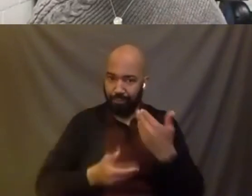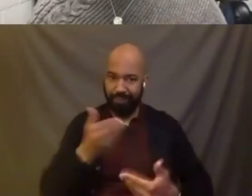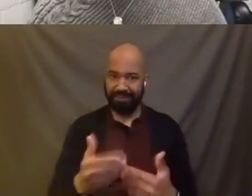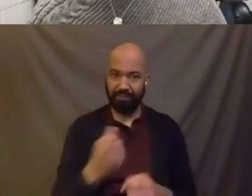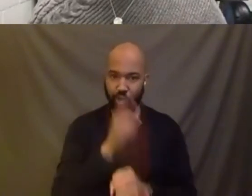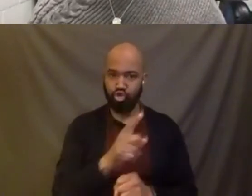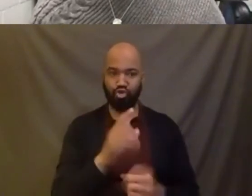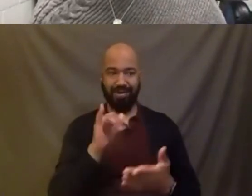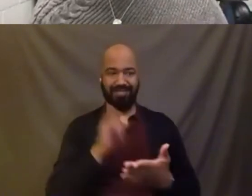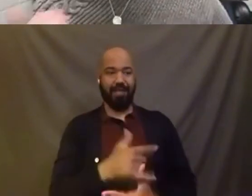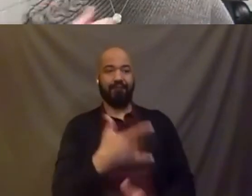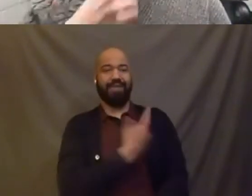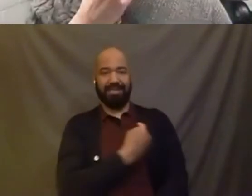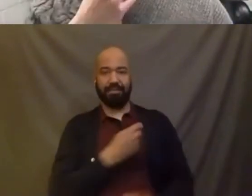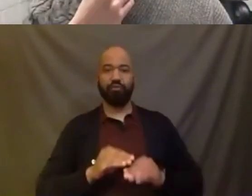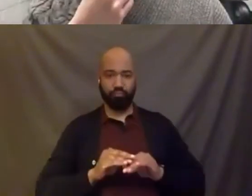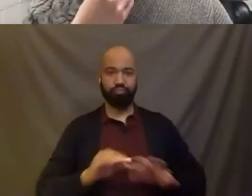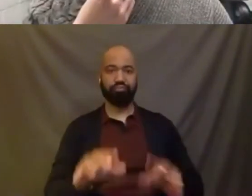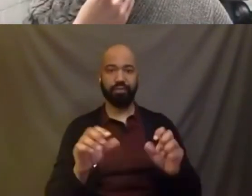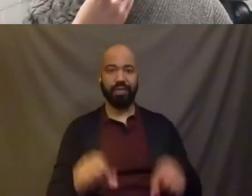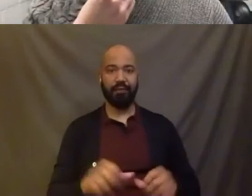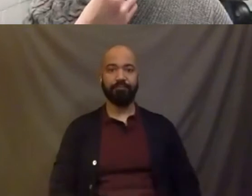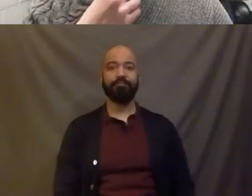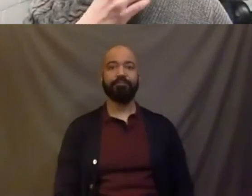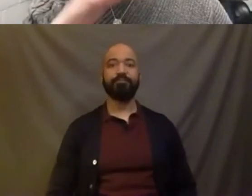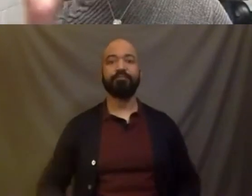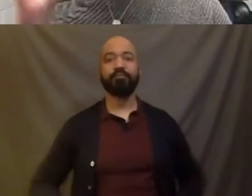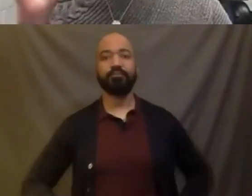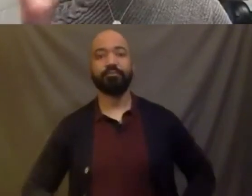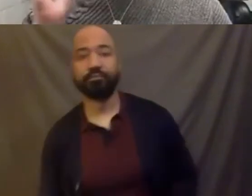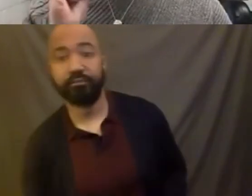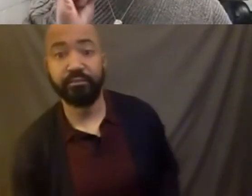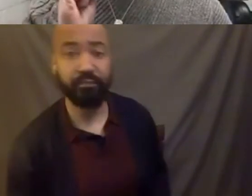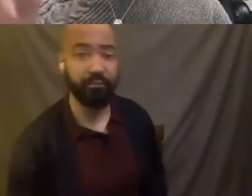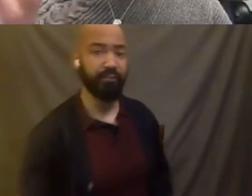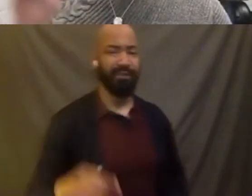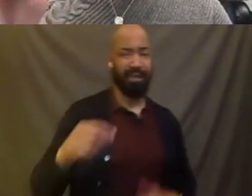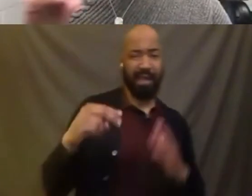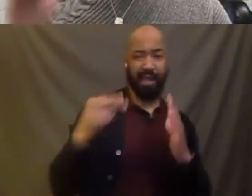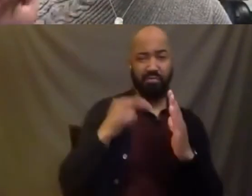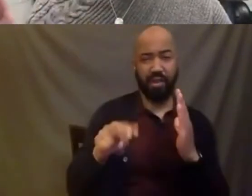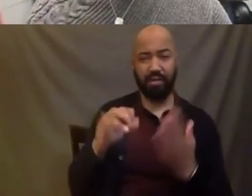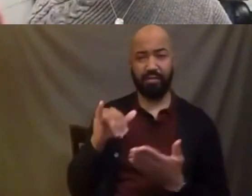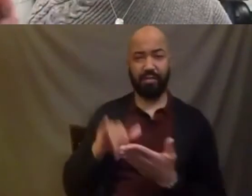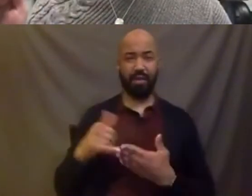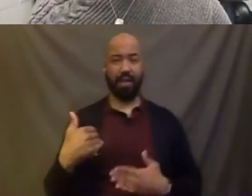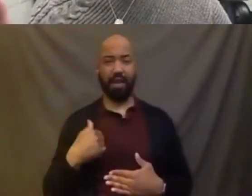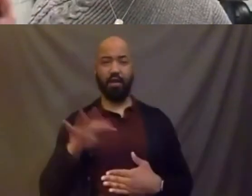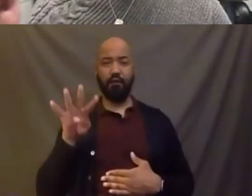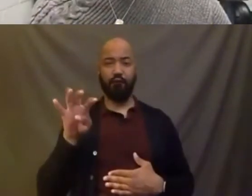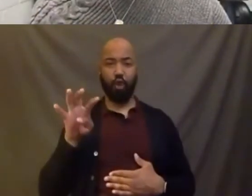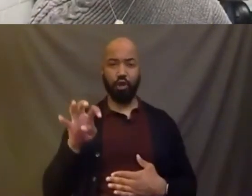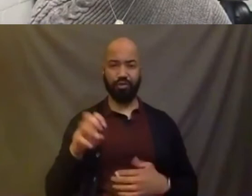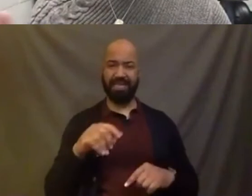allow that vaccine to pass. I read somewhere that there were like 400 different efforts to